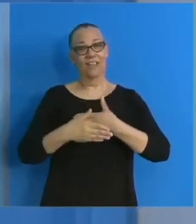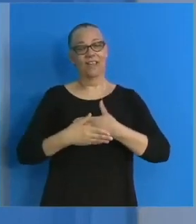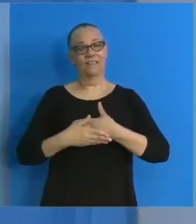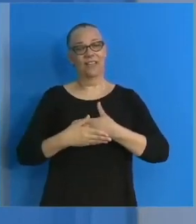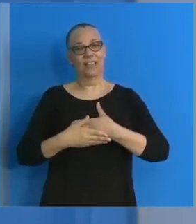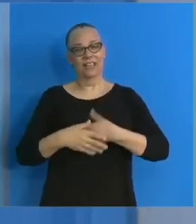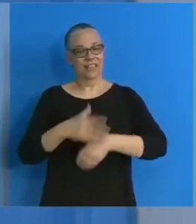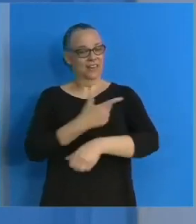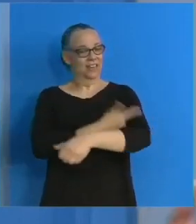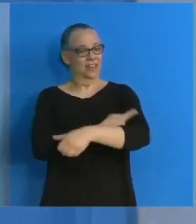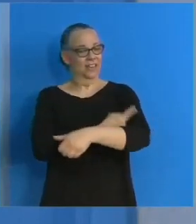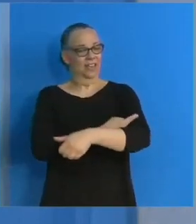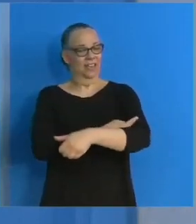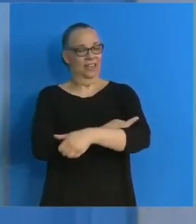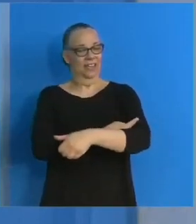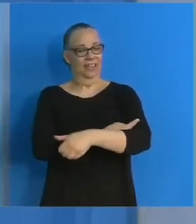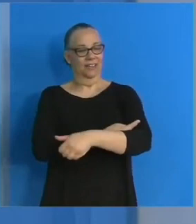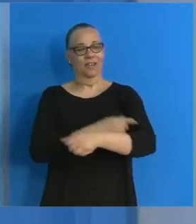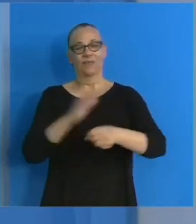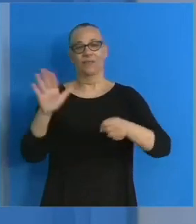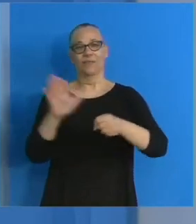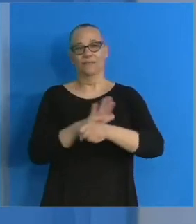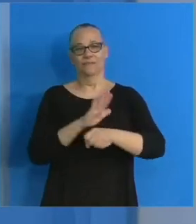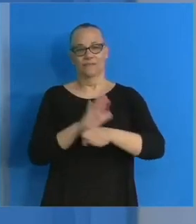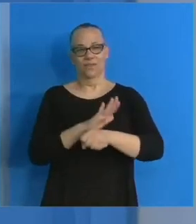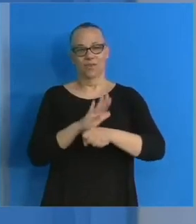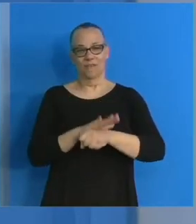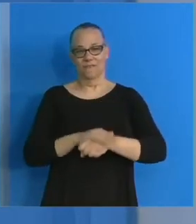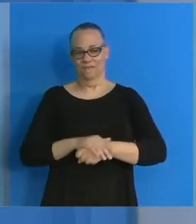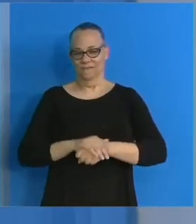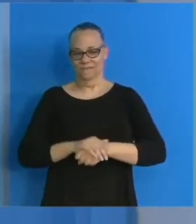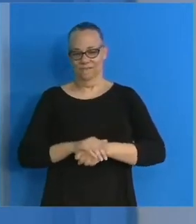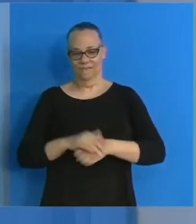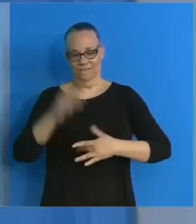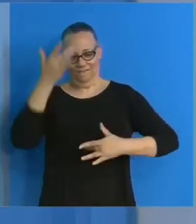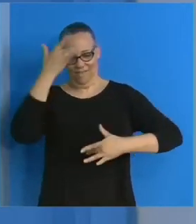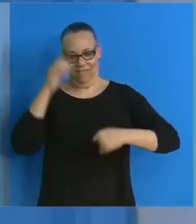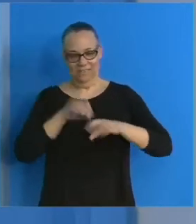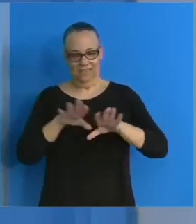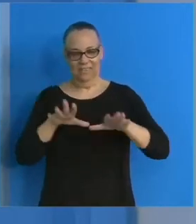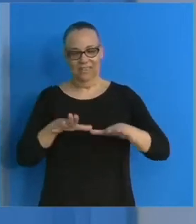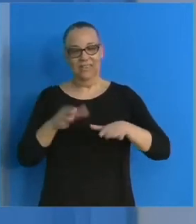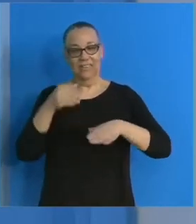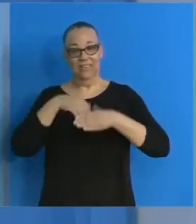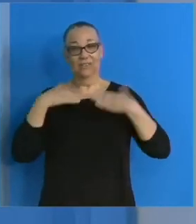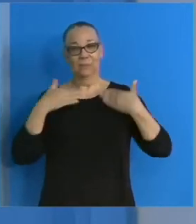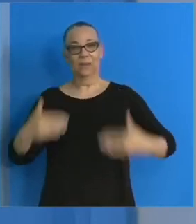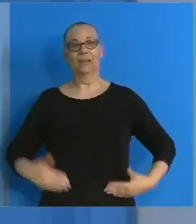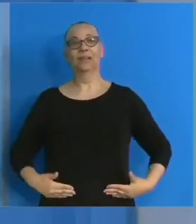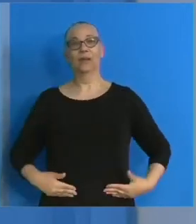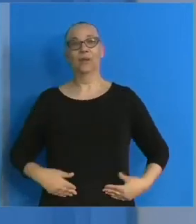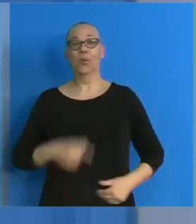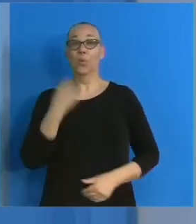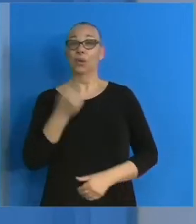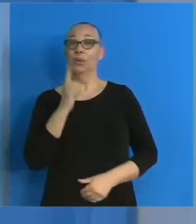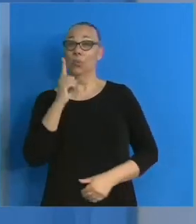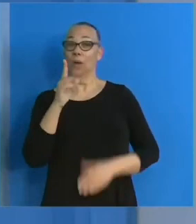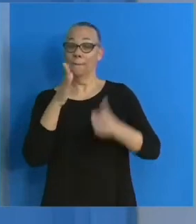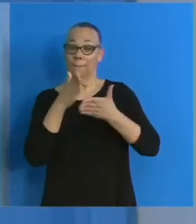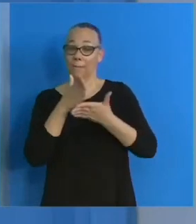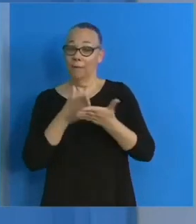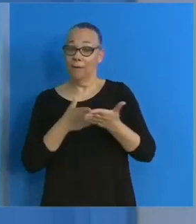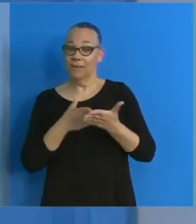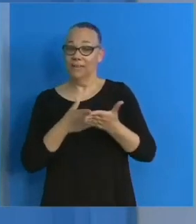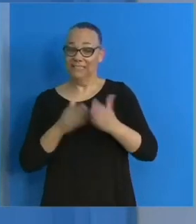is that instead of the whole virus being introduced to the body as you'll find in an infection, only one part of the virus is